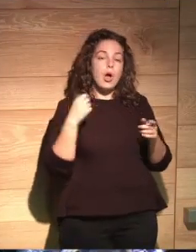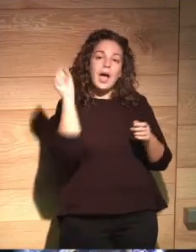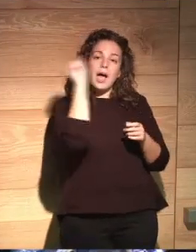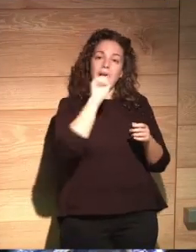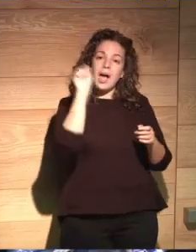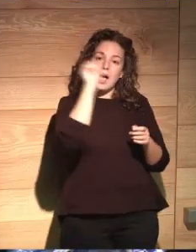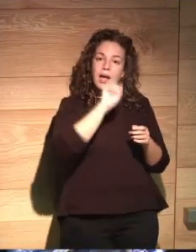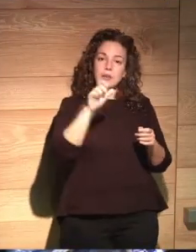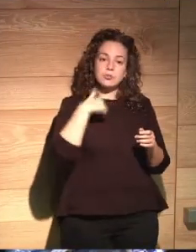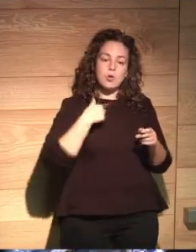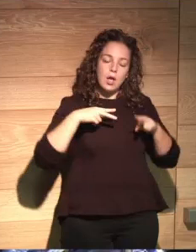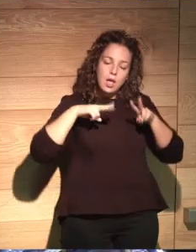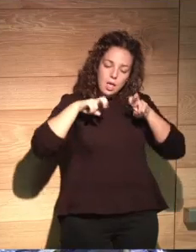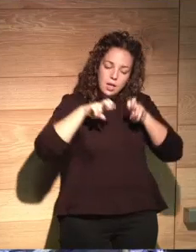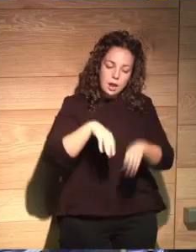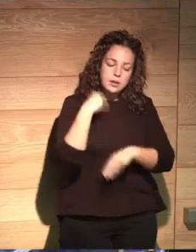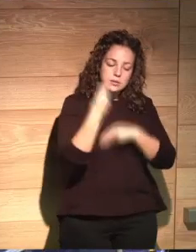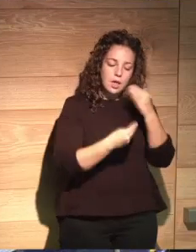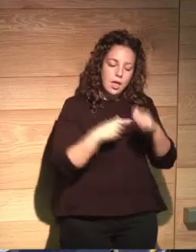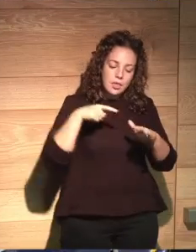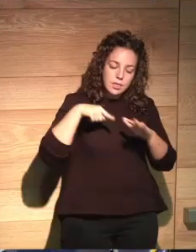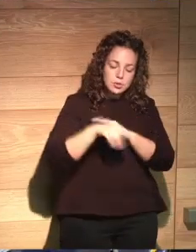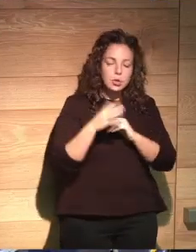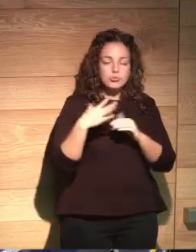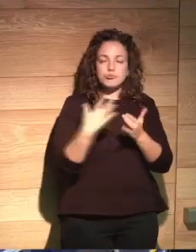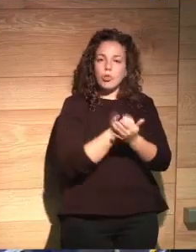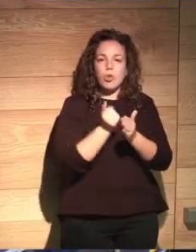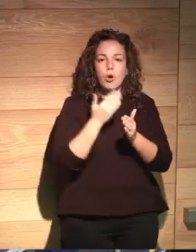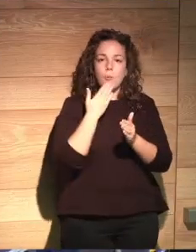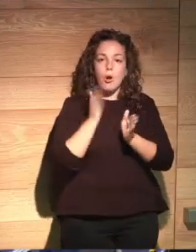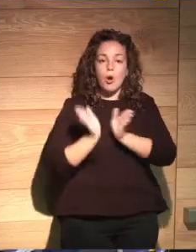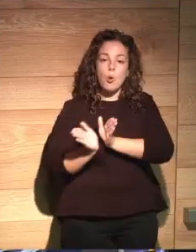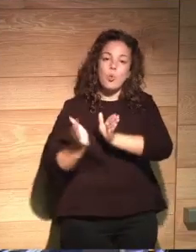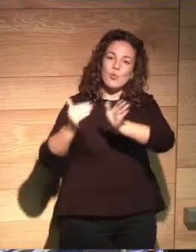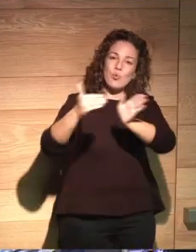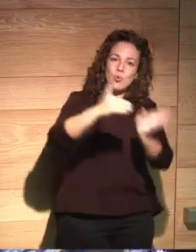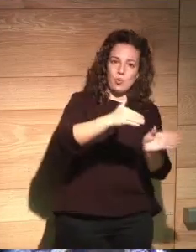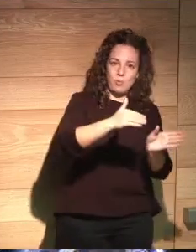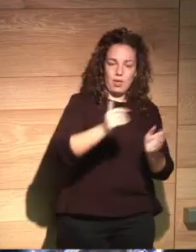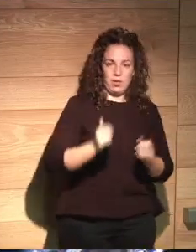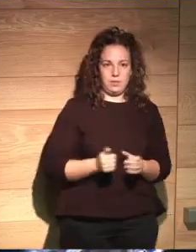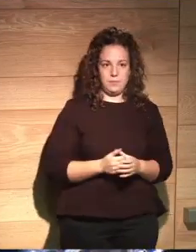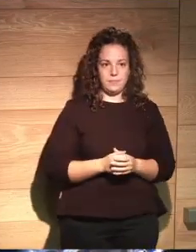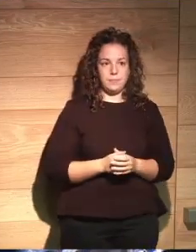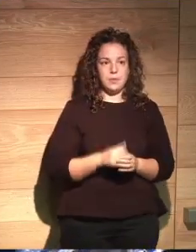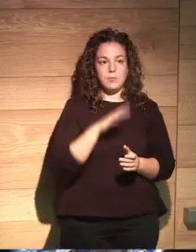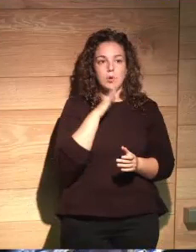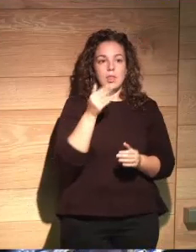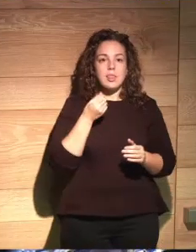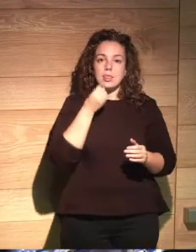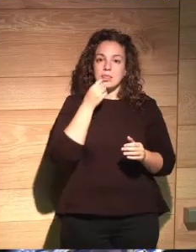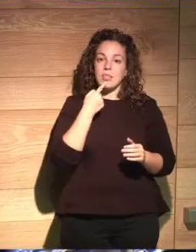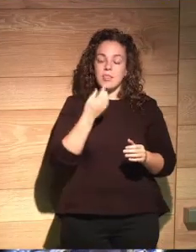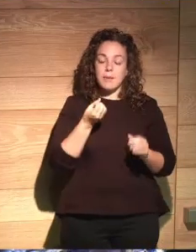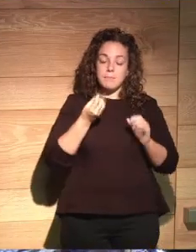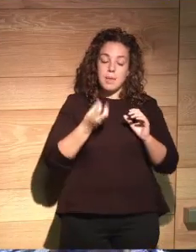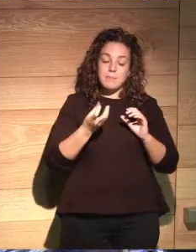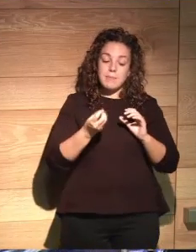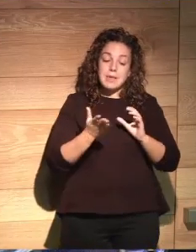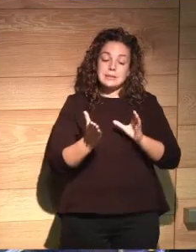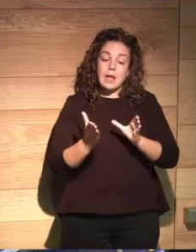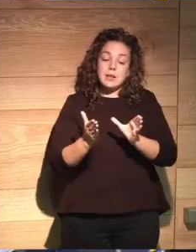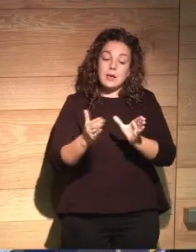but during all these years where I've been conducting analysis, everything is a curve. So